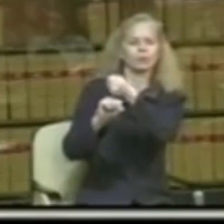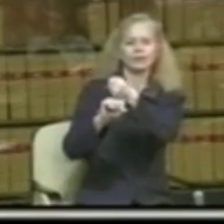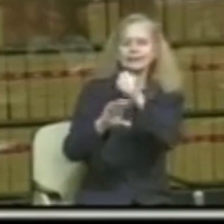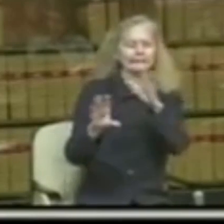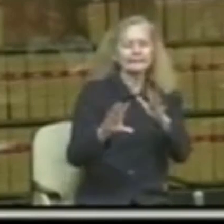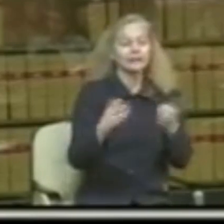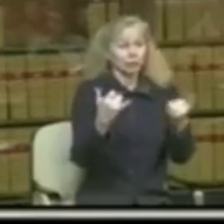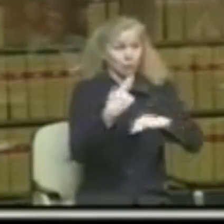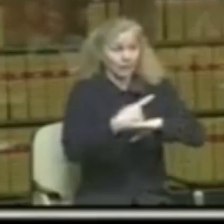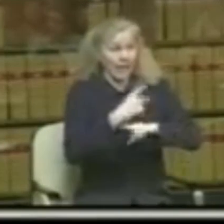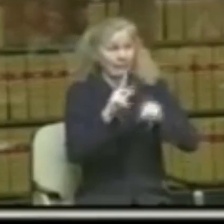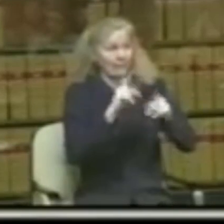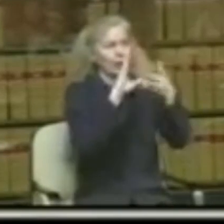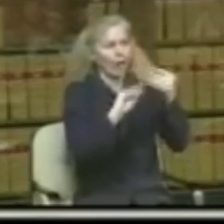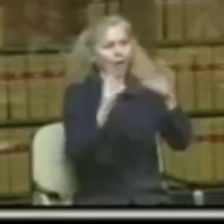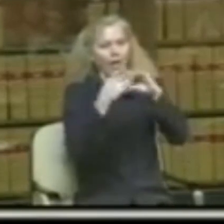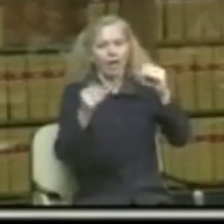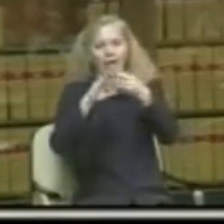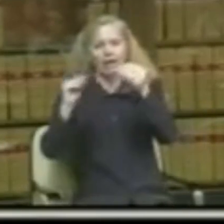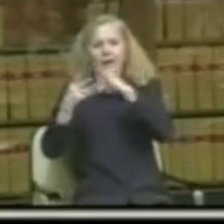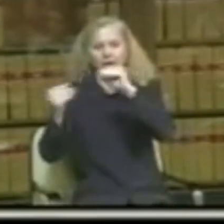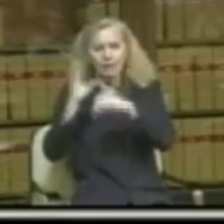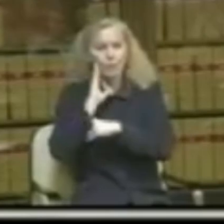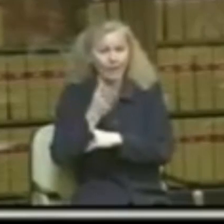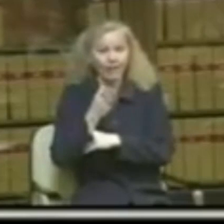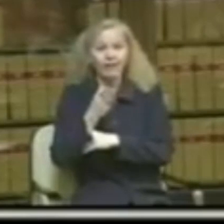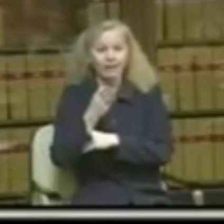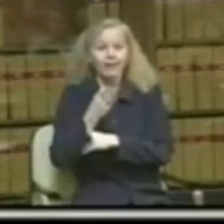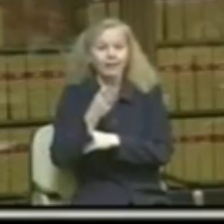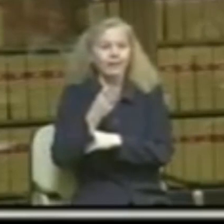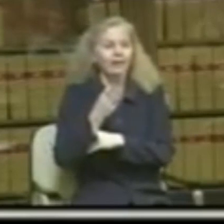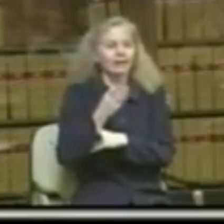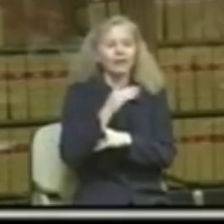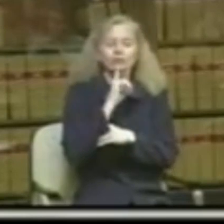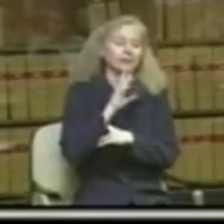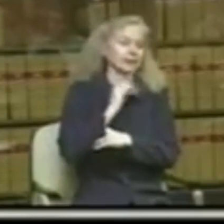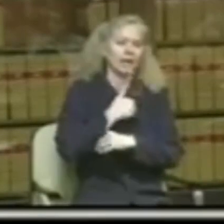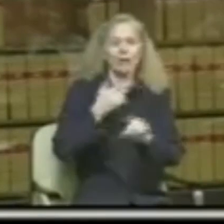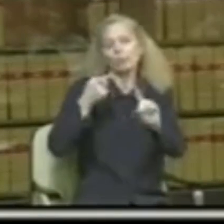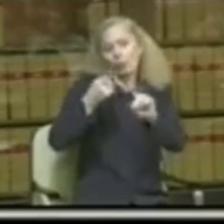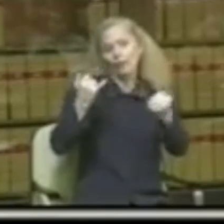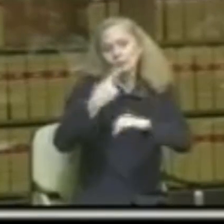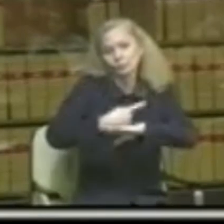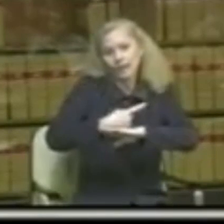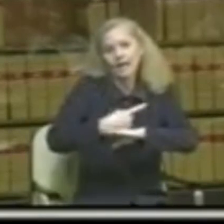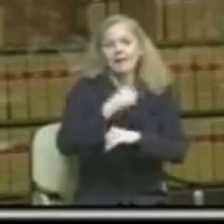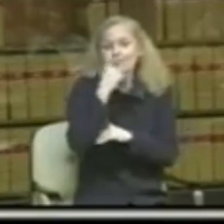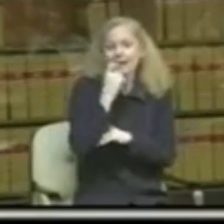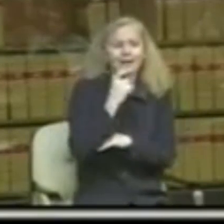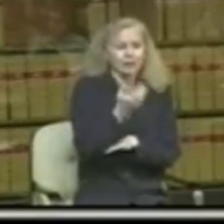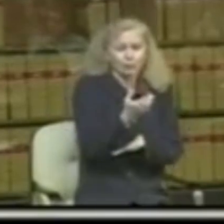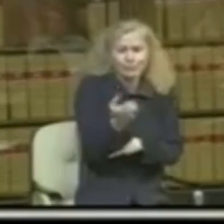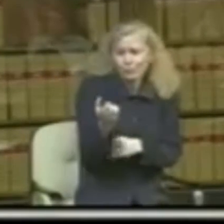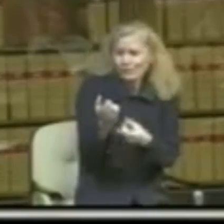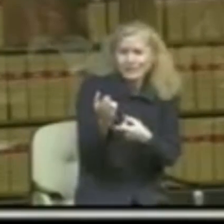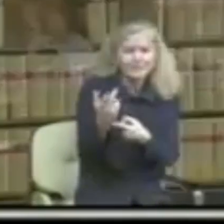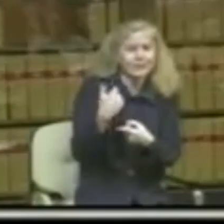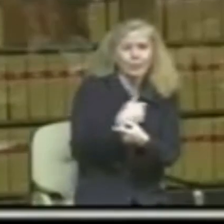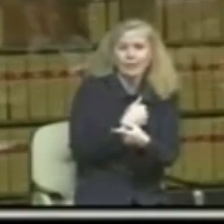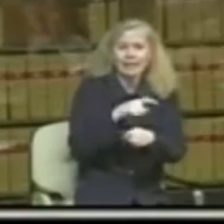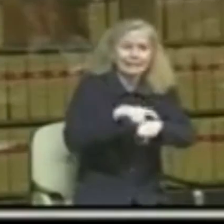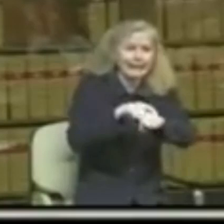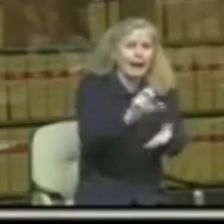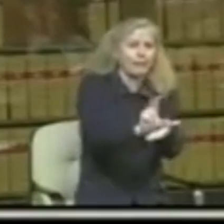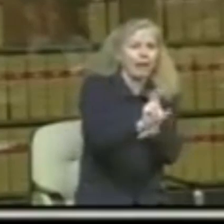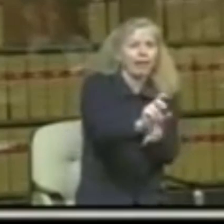be characterized as anecdotal, but that's the point of this bill. We have gone far down the trail of committing resources of time and money to this